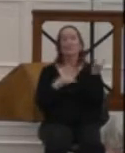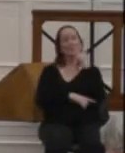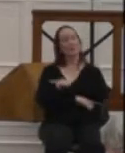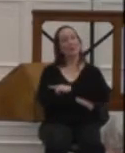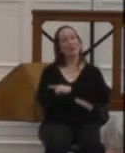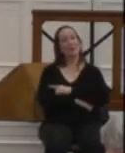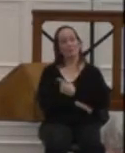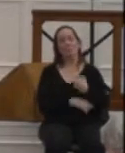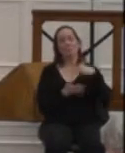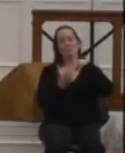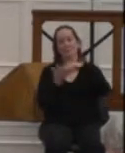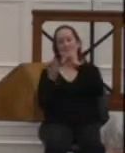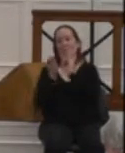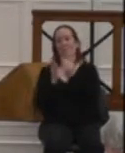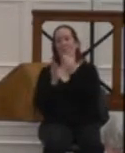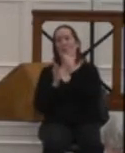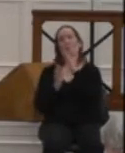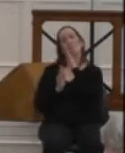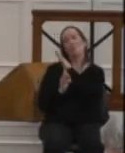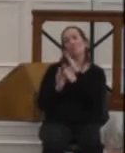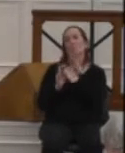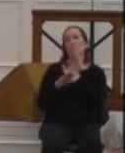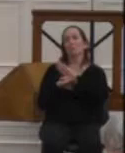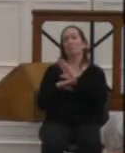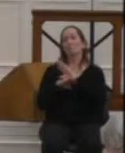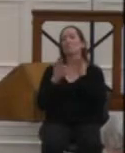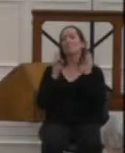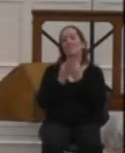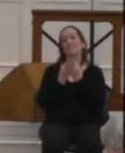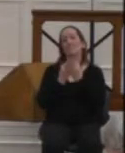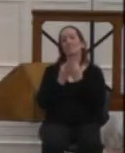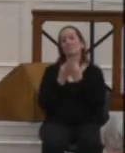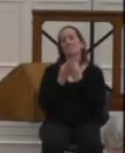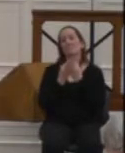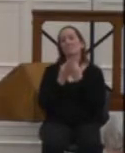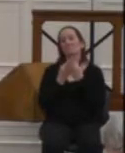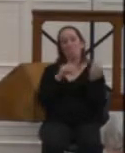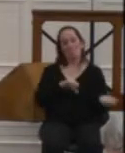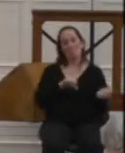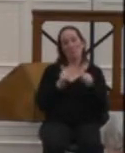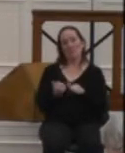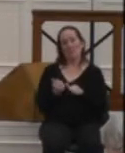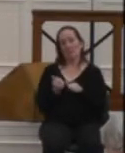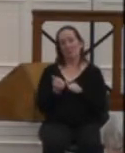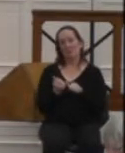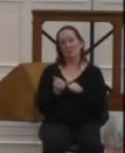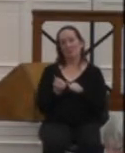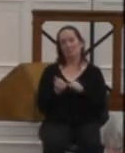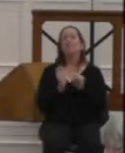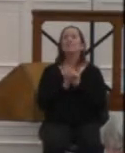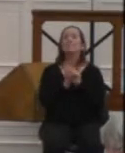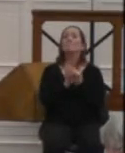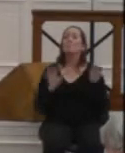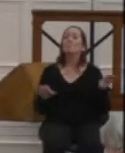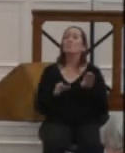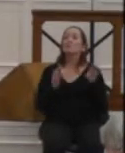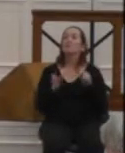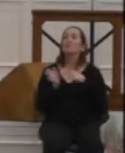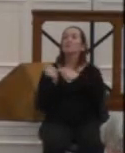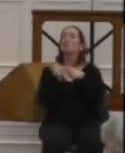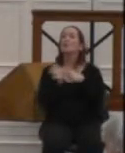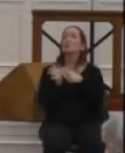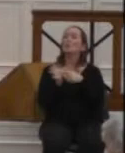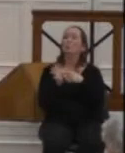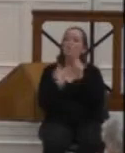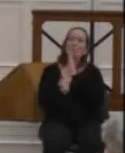she'll be standing before her church family to follow in believers' baptism in a symbolic act showing her new life